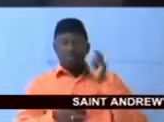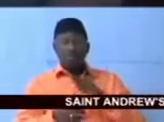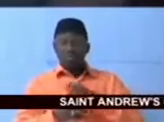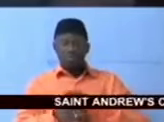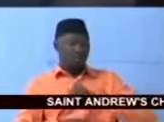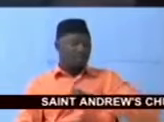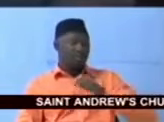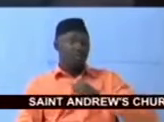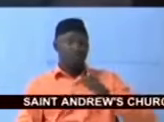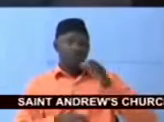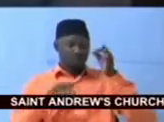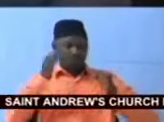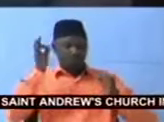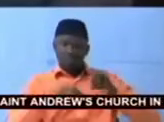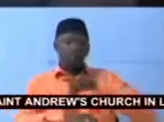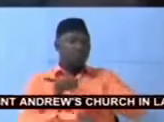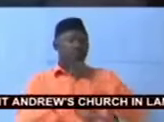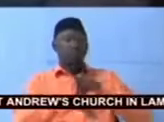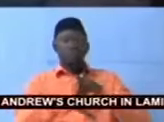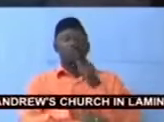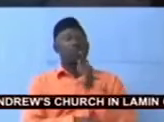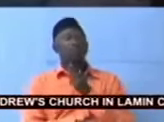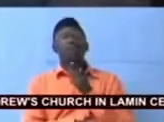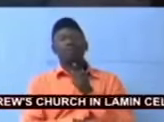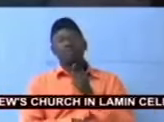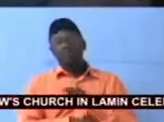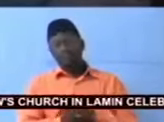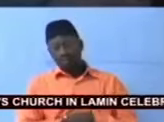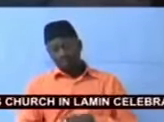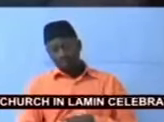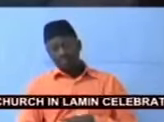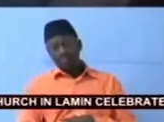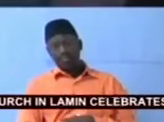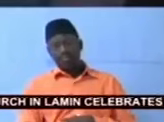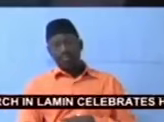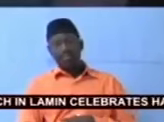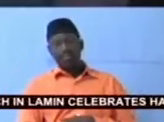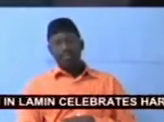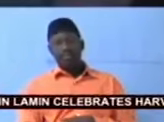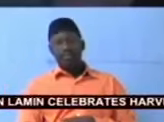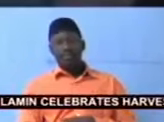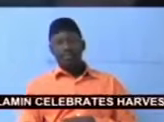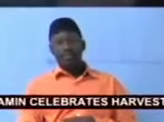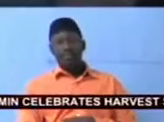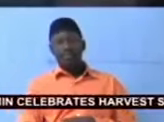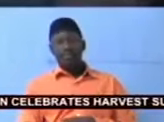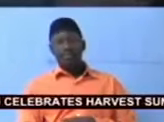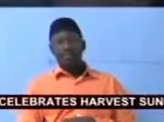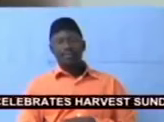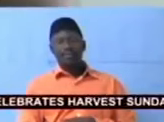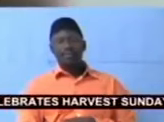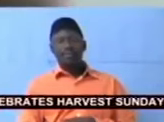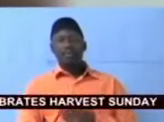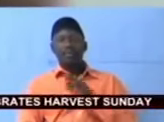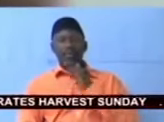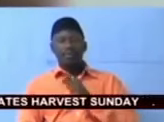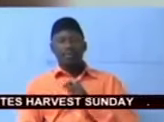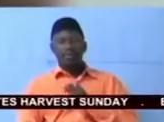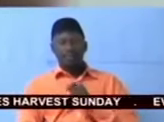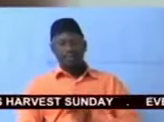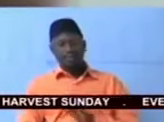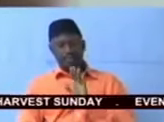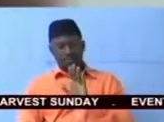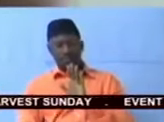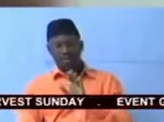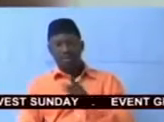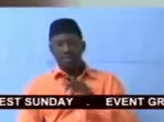ne yaangi agalé ablé fokk ci mu nekk court bo xamné ni court bu wër la. And so Mr. Gomez? Yes. Sorry to interrupt you. You actually meant